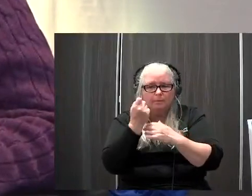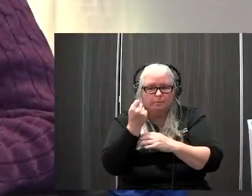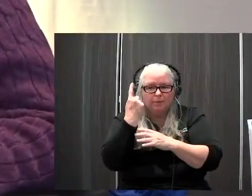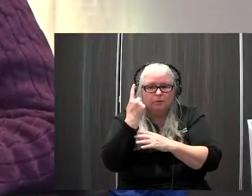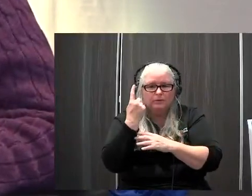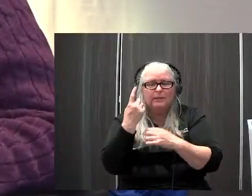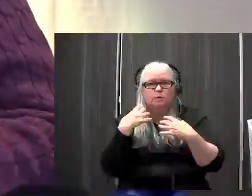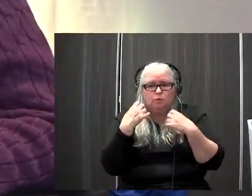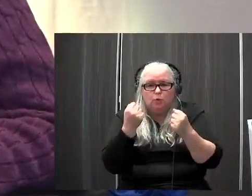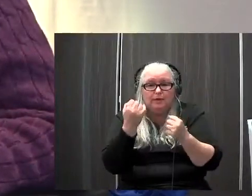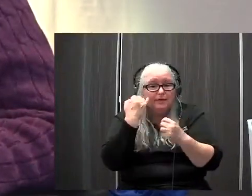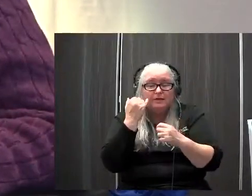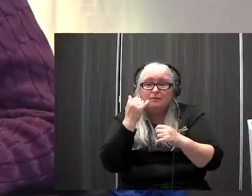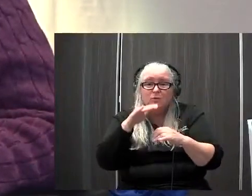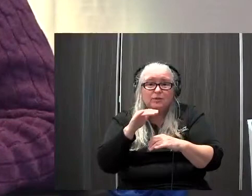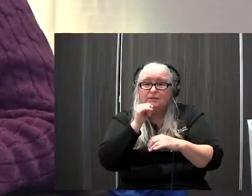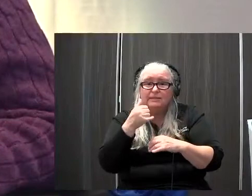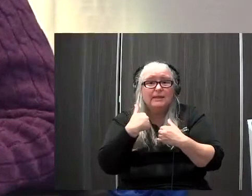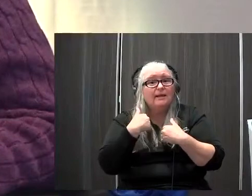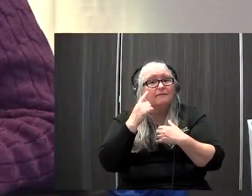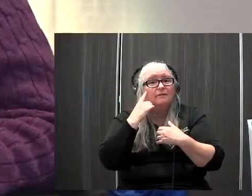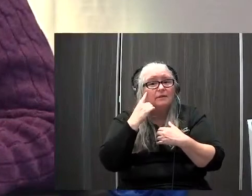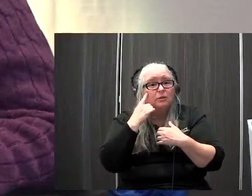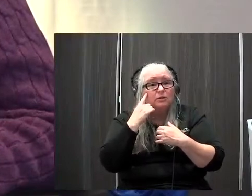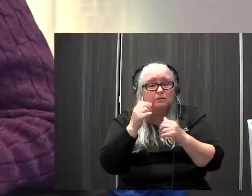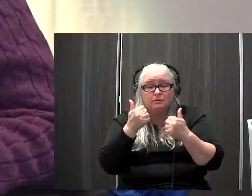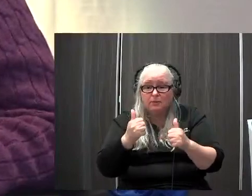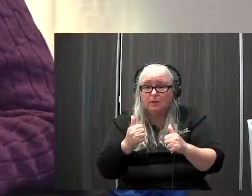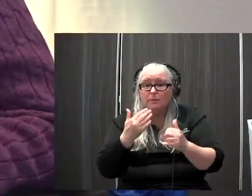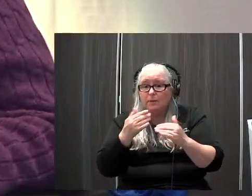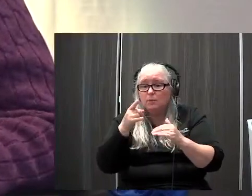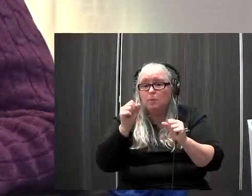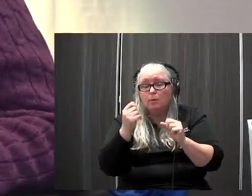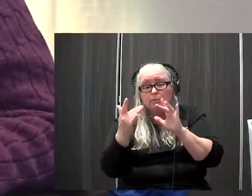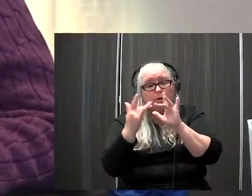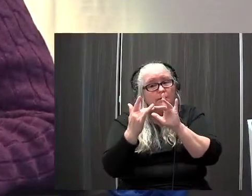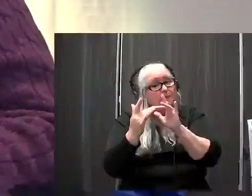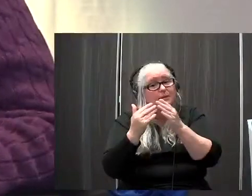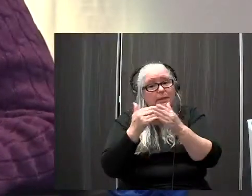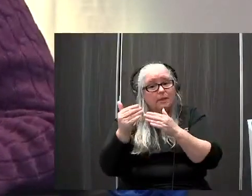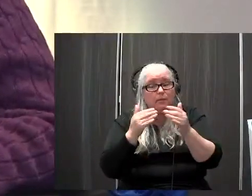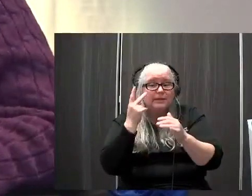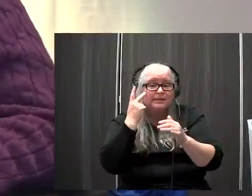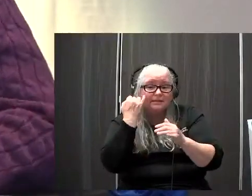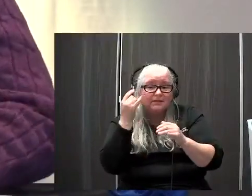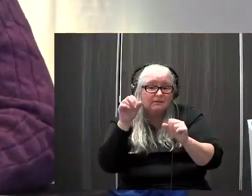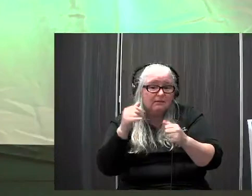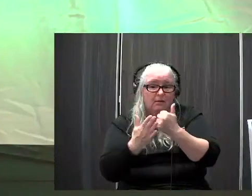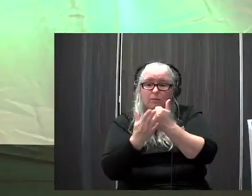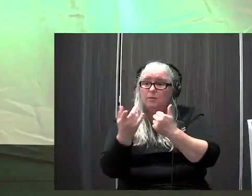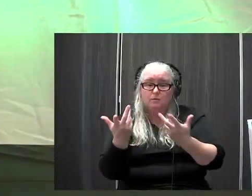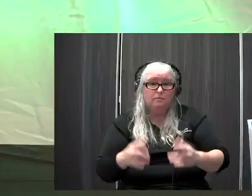even if your child doesn't have vision impairment, you might reach out to them and see whether or not their services could be helpful. Yeah.